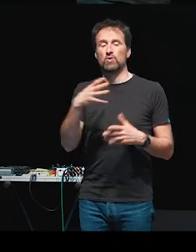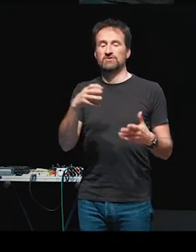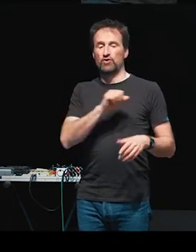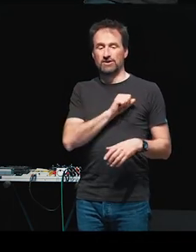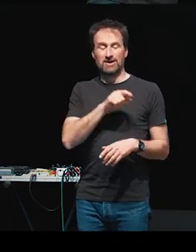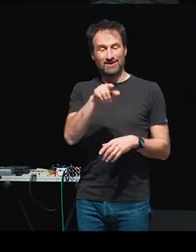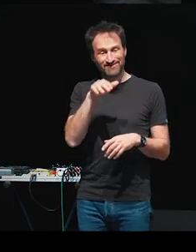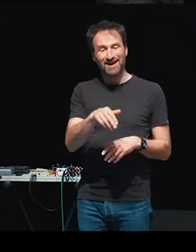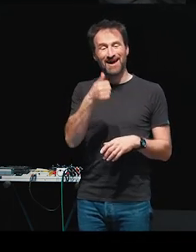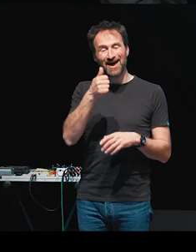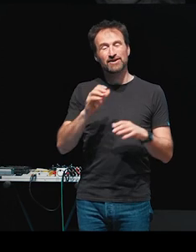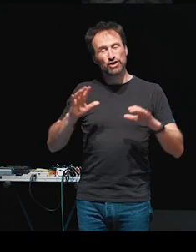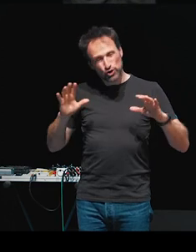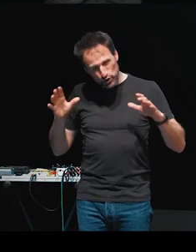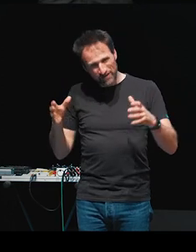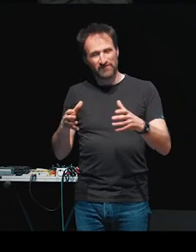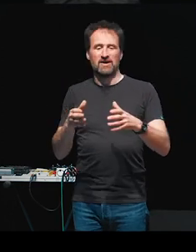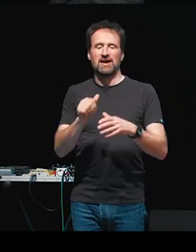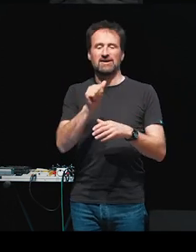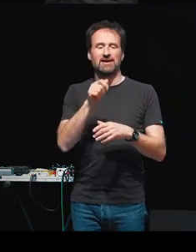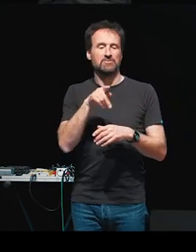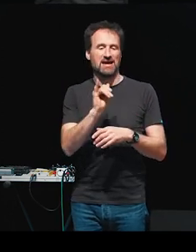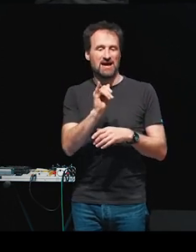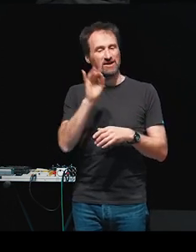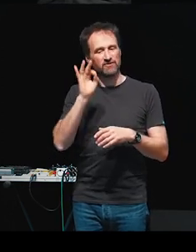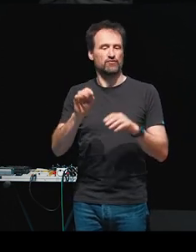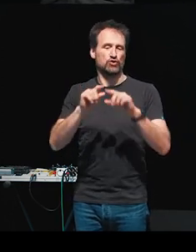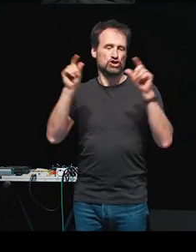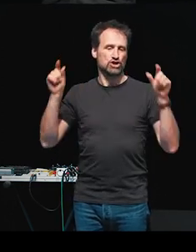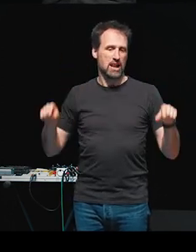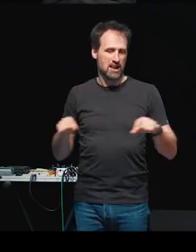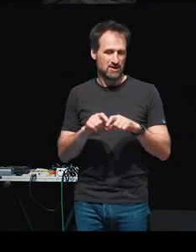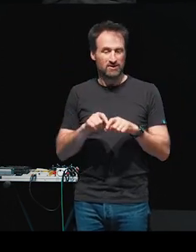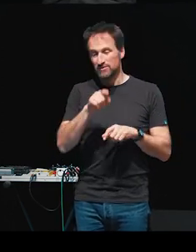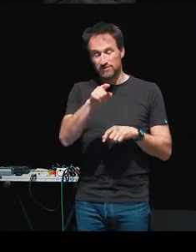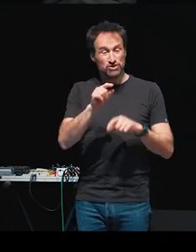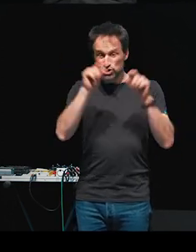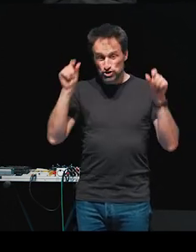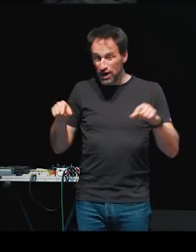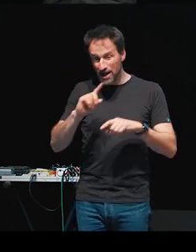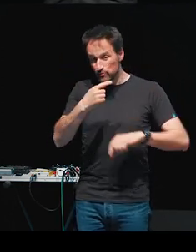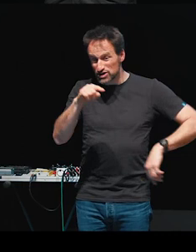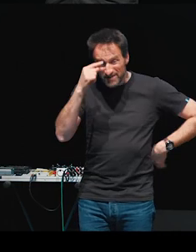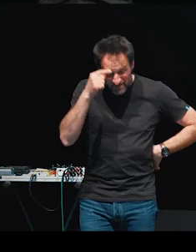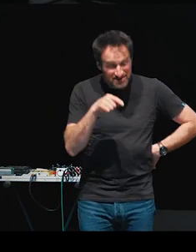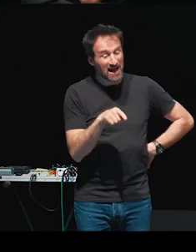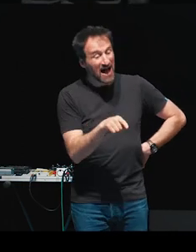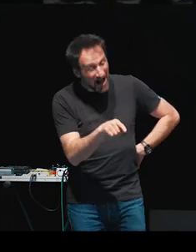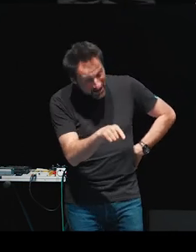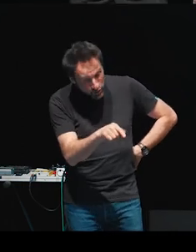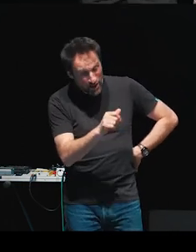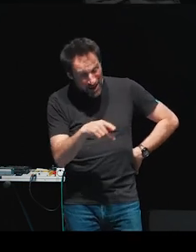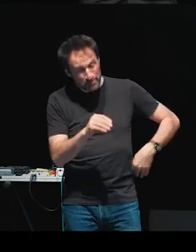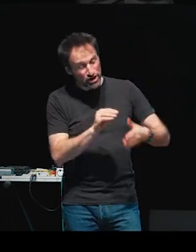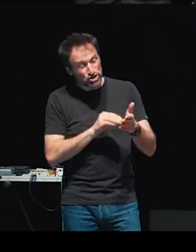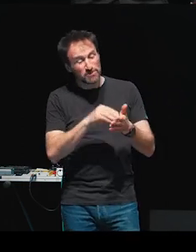shell. The shell does not need to know, hey, you are written with Angular, and hence I have to talk with you that way, and